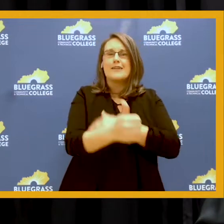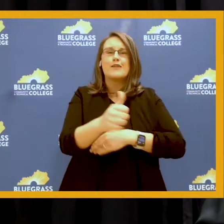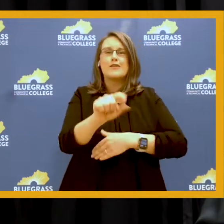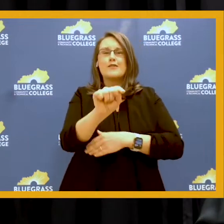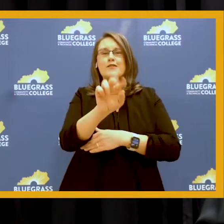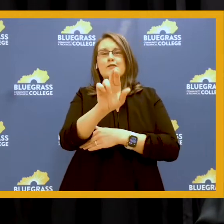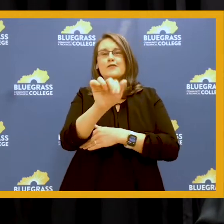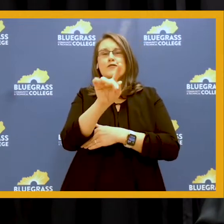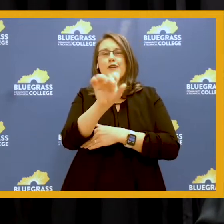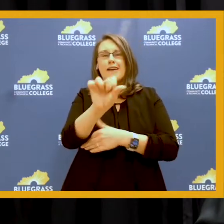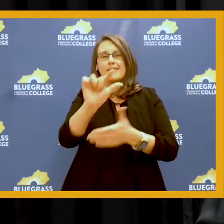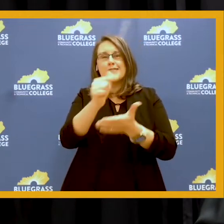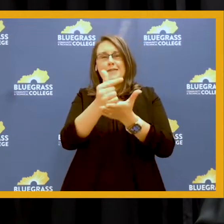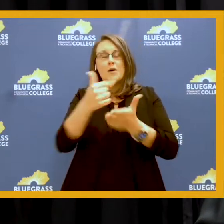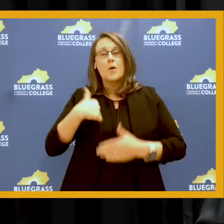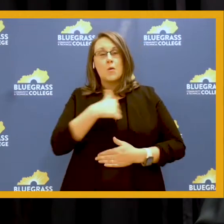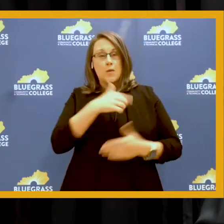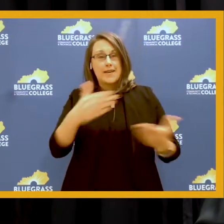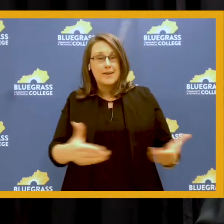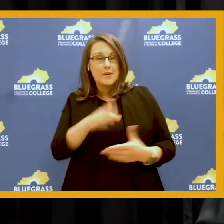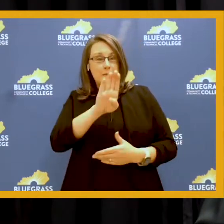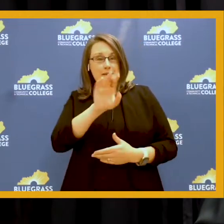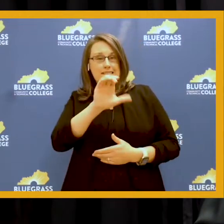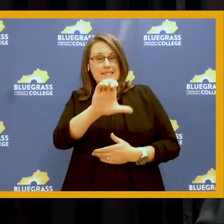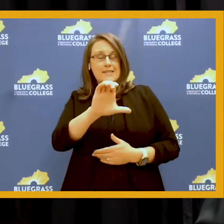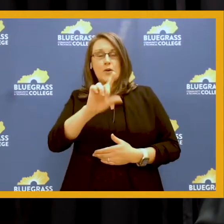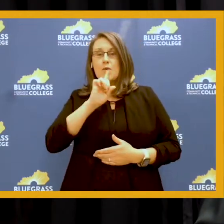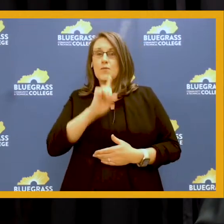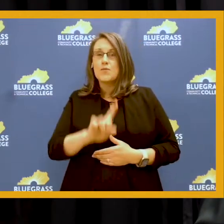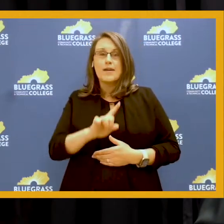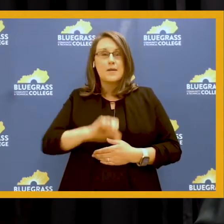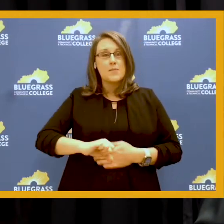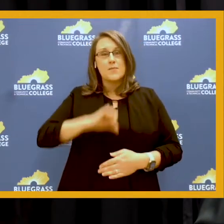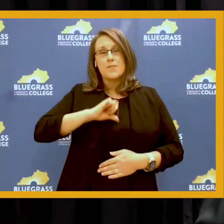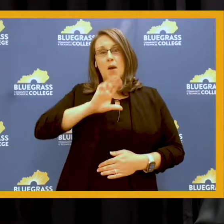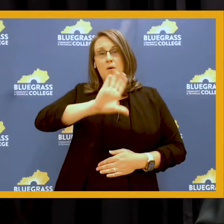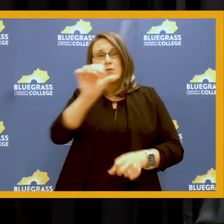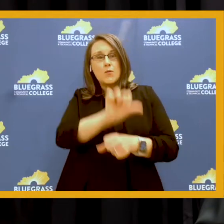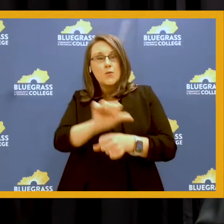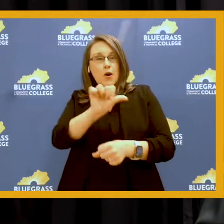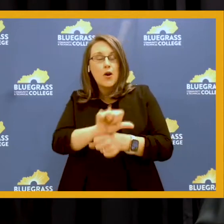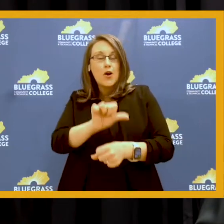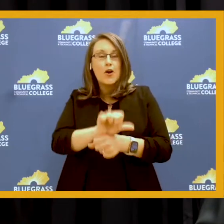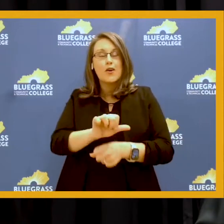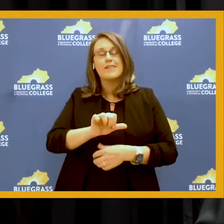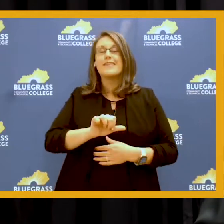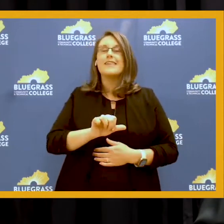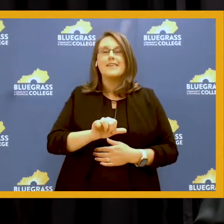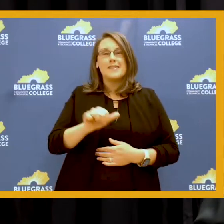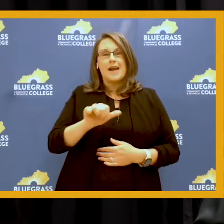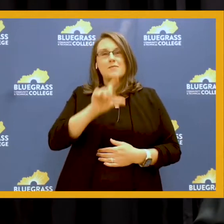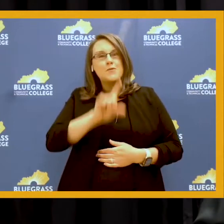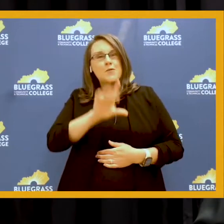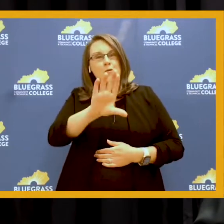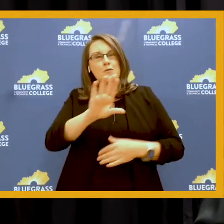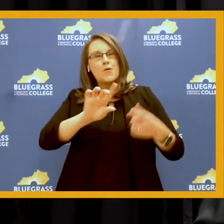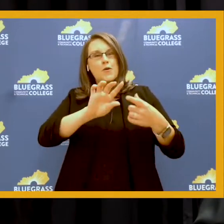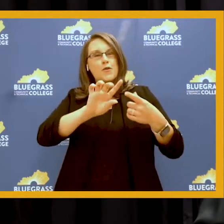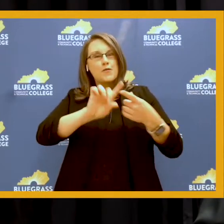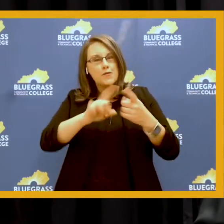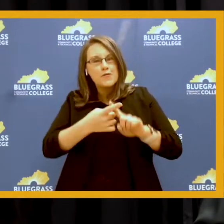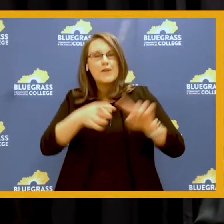profession. We here at BCTC are so proud of your hard work and dedication, as I'm sure your family and friends are. Enjoy